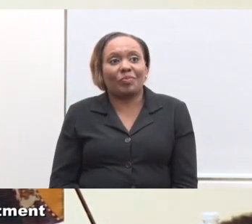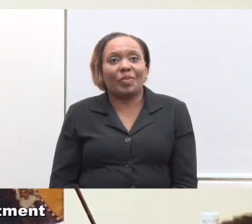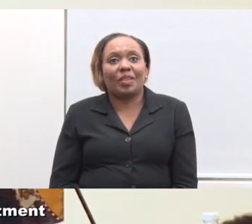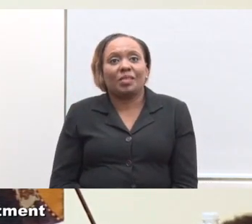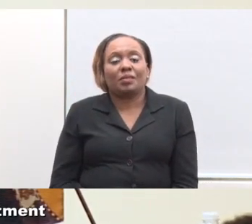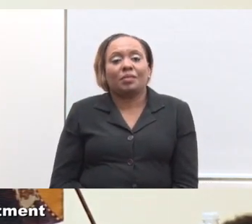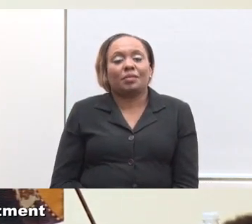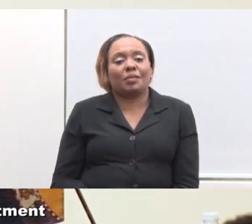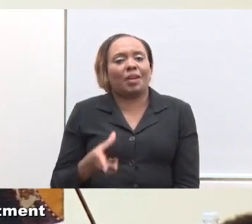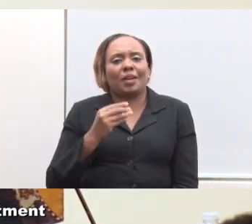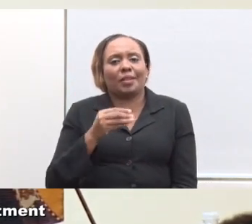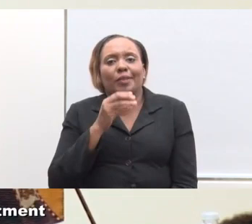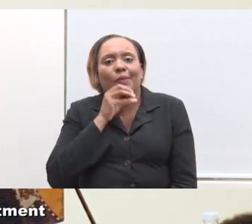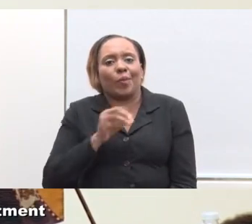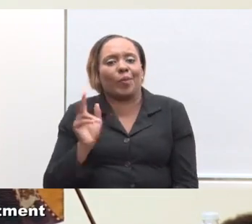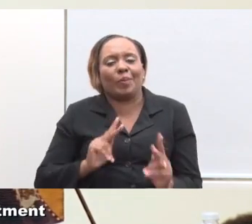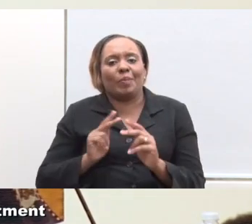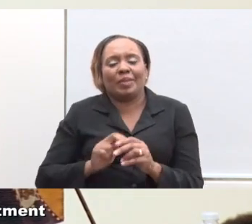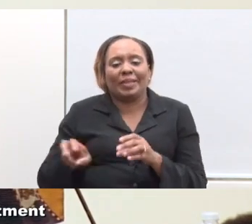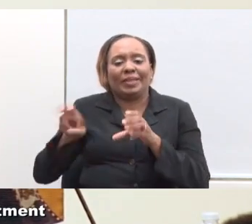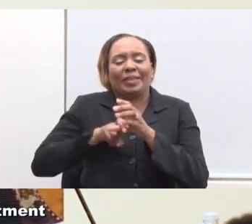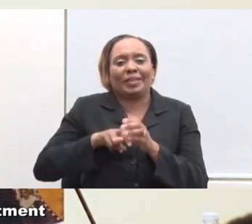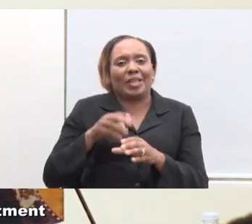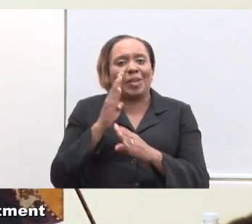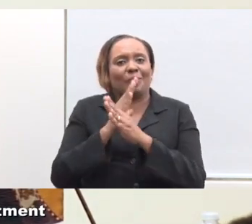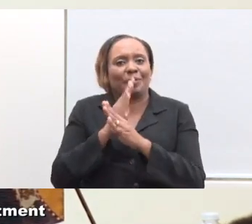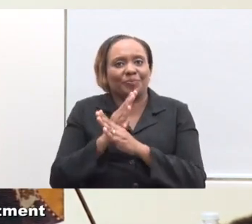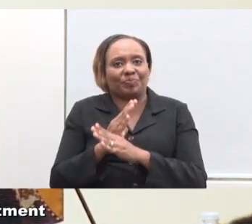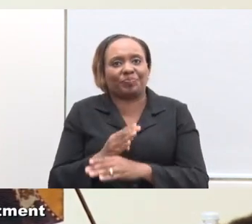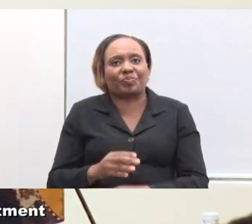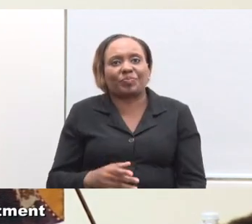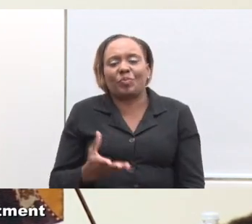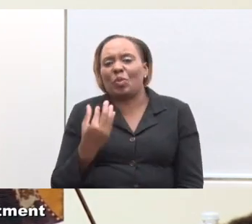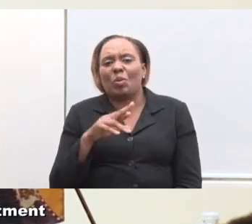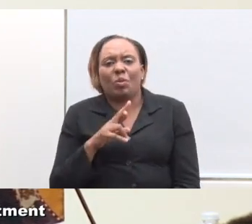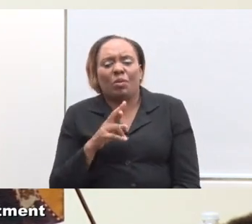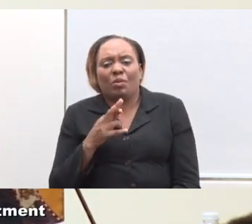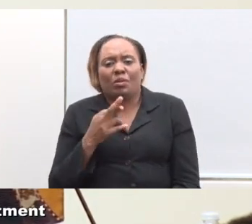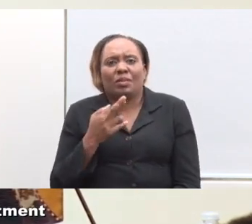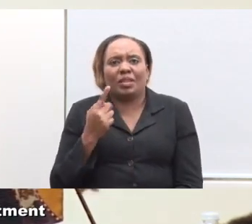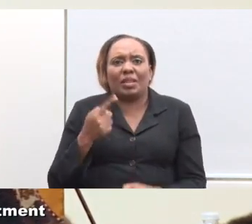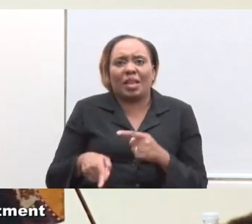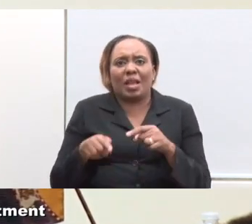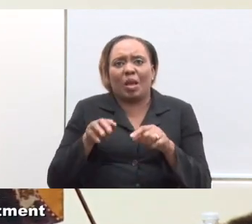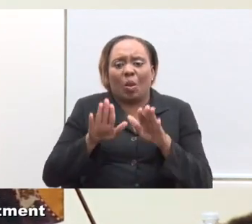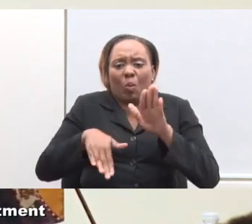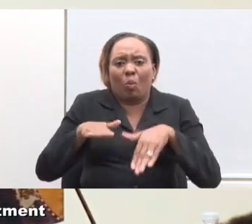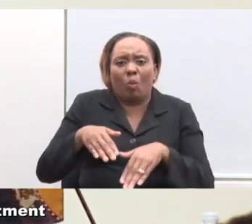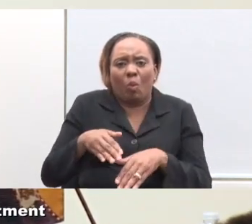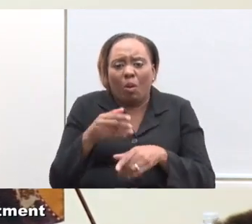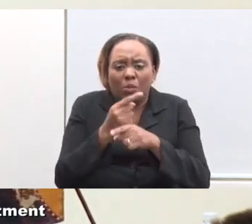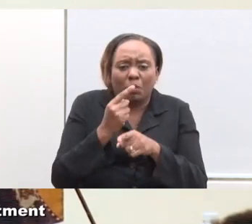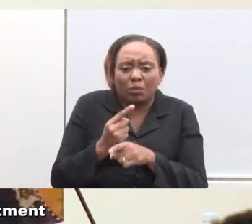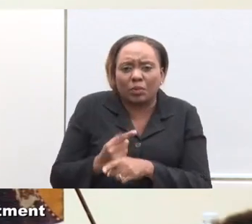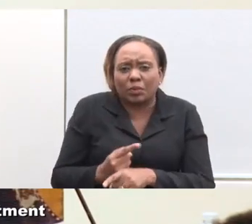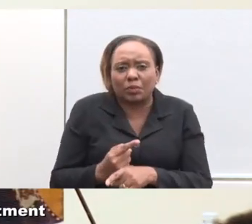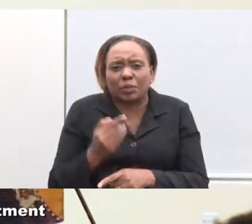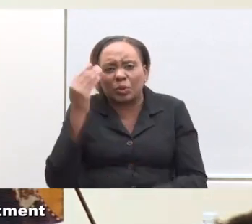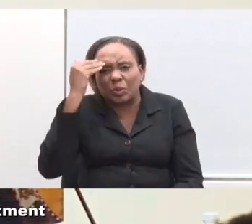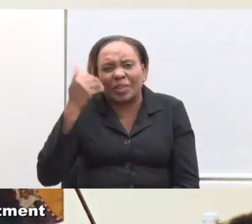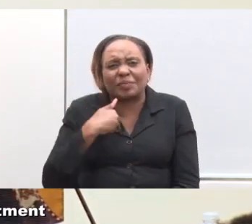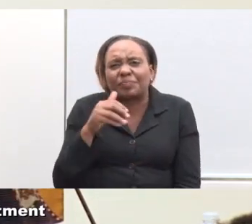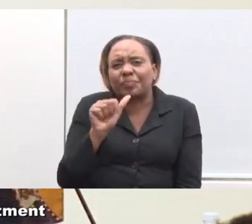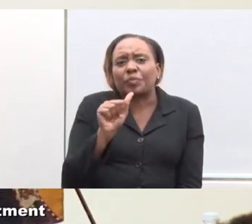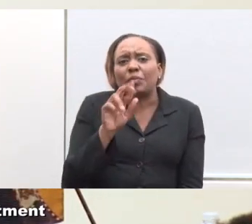own expense. Or even if the arthritis got them, they're going to pay because that is who we